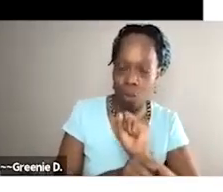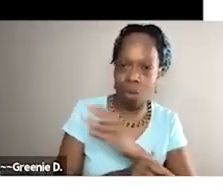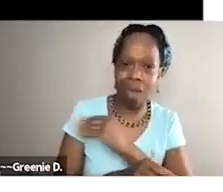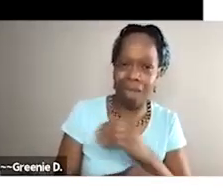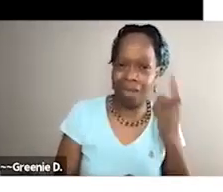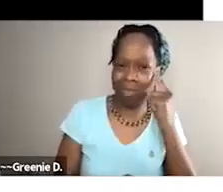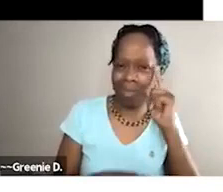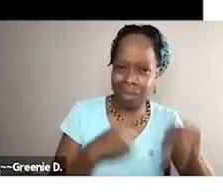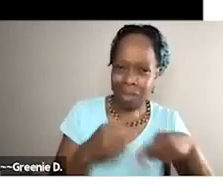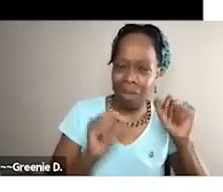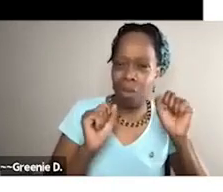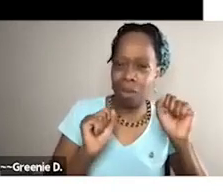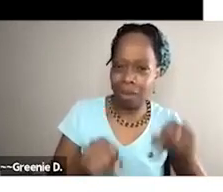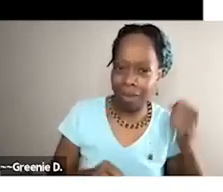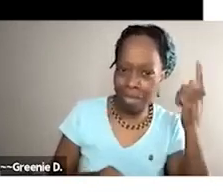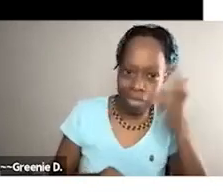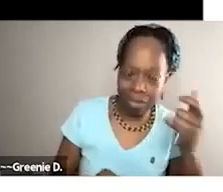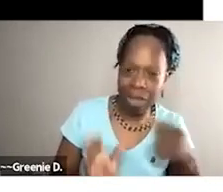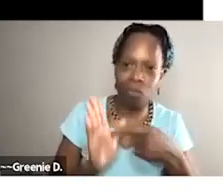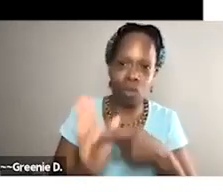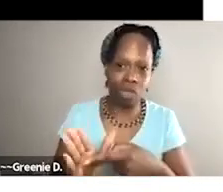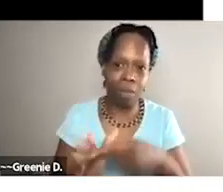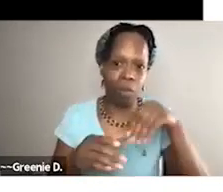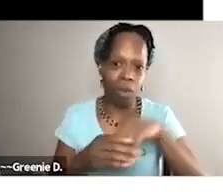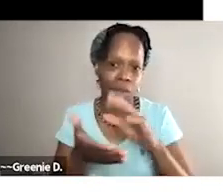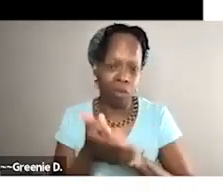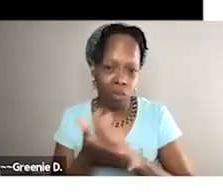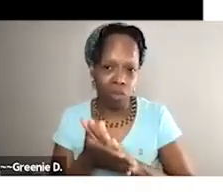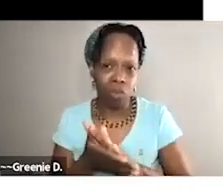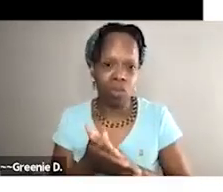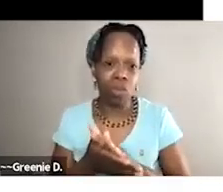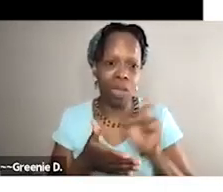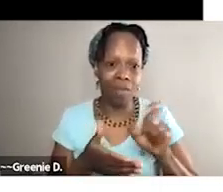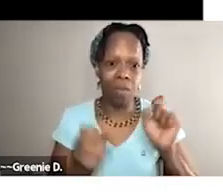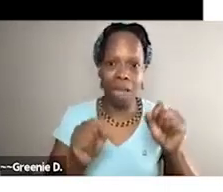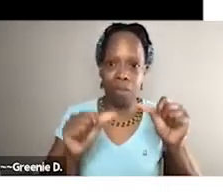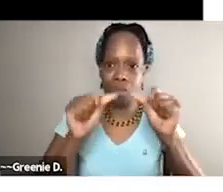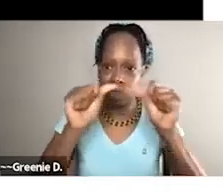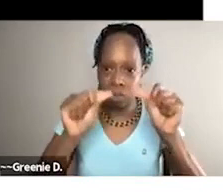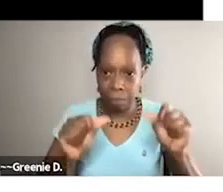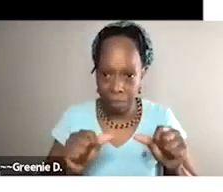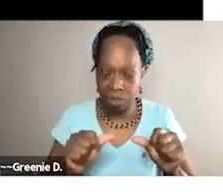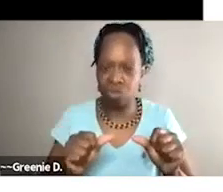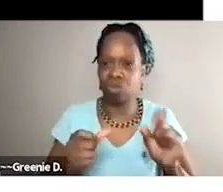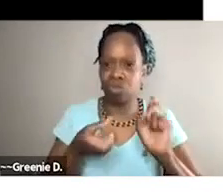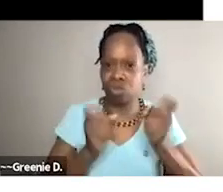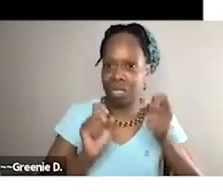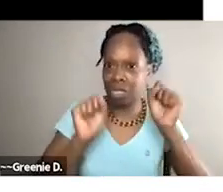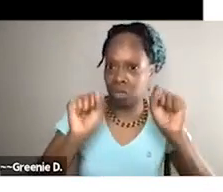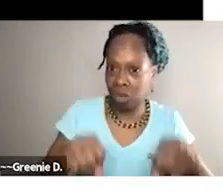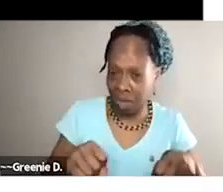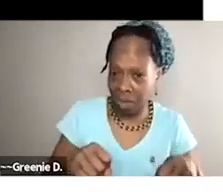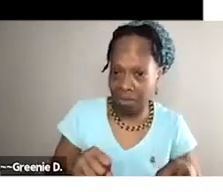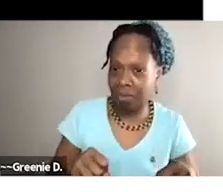things that we know, for example, in schools, they want to be able to measure that change. You can. And I think this is the amazing thing. Like none of this of what we're